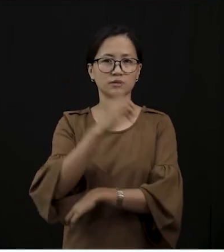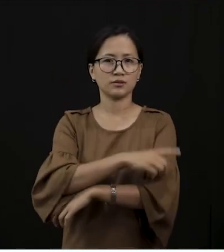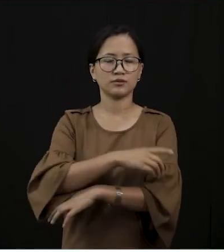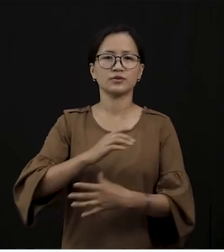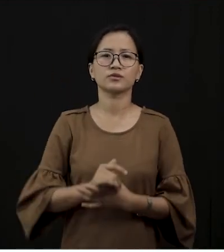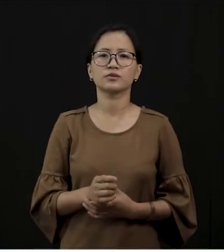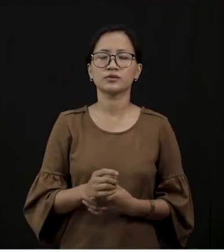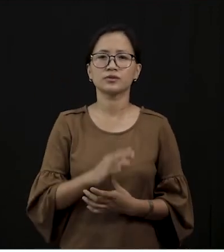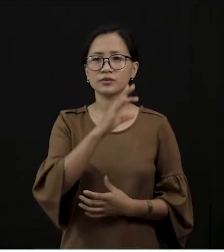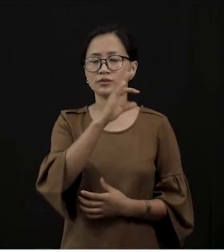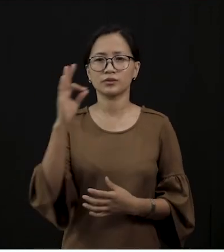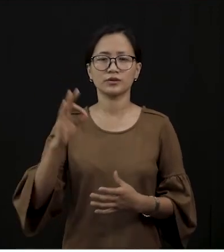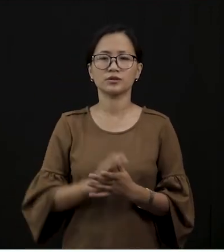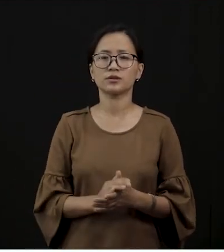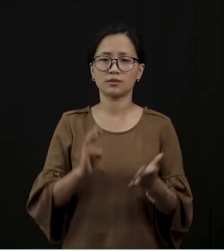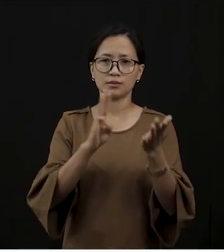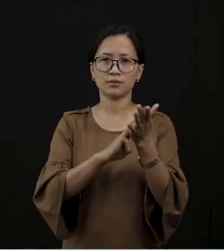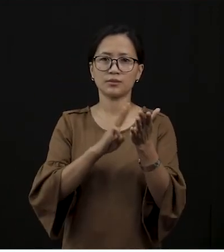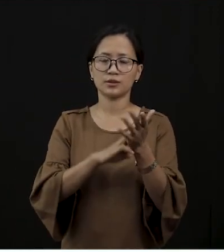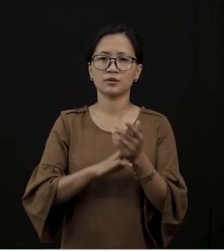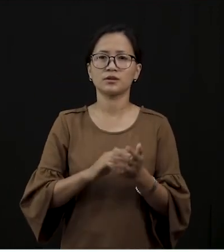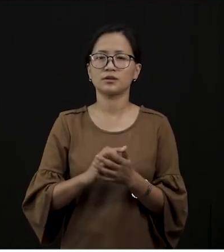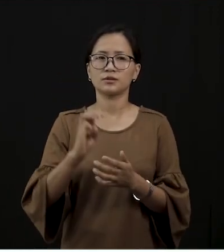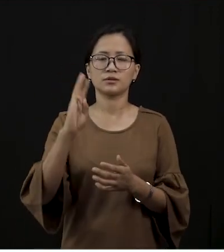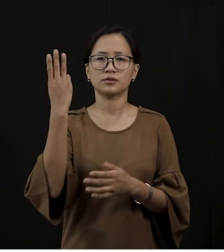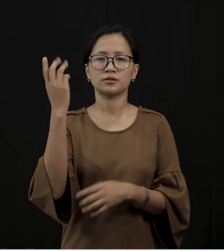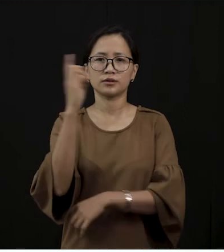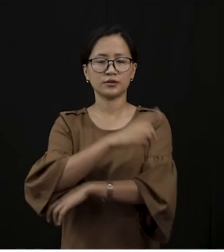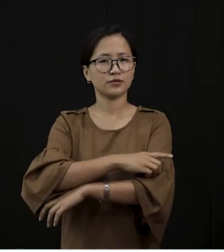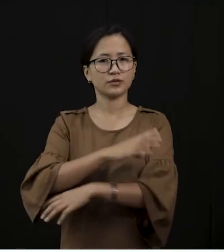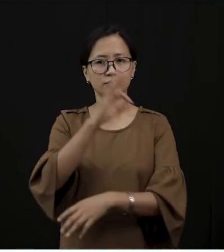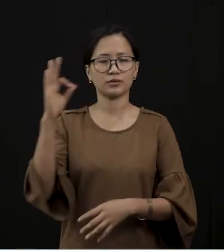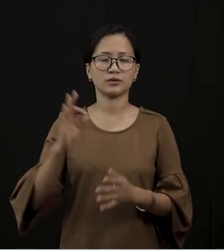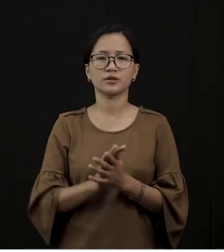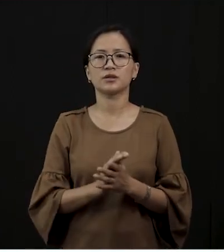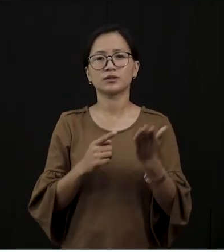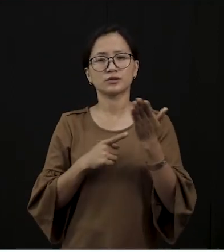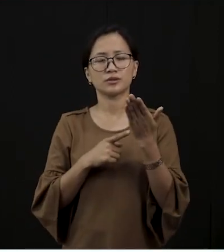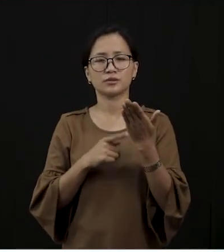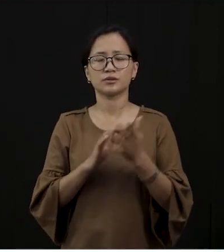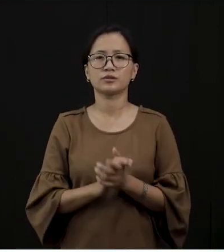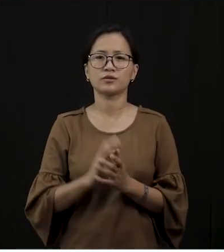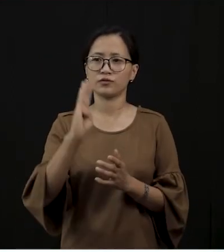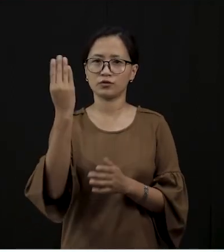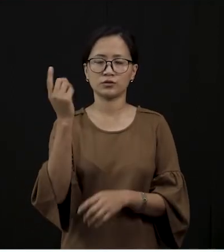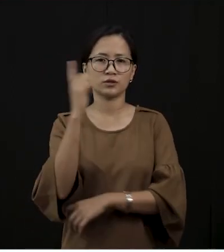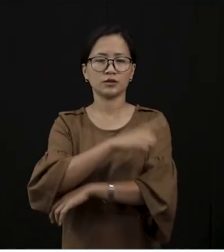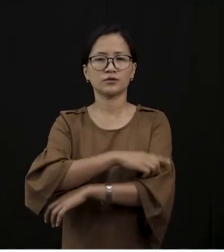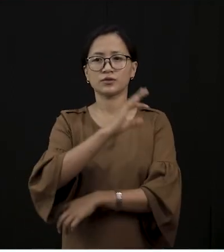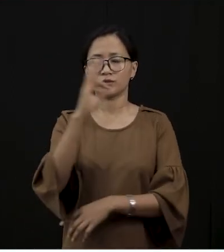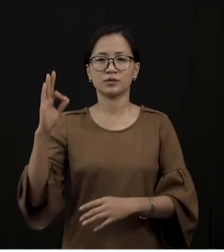is Monday. The third day of the week is Tuesday. The fourth day of the week is